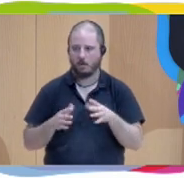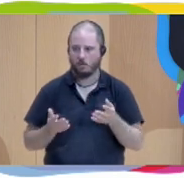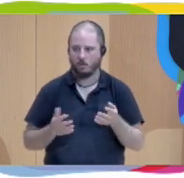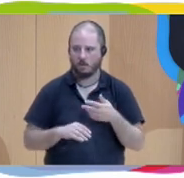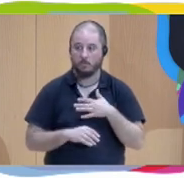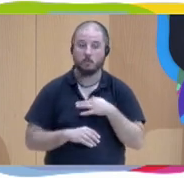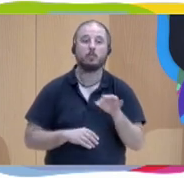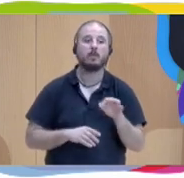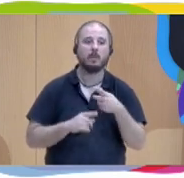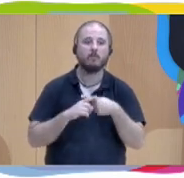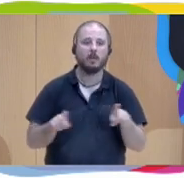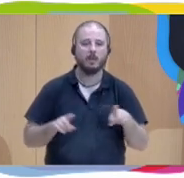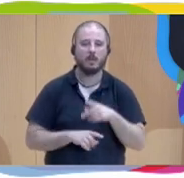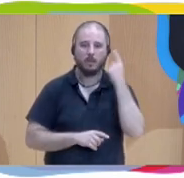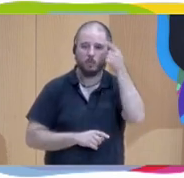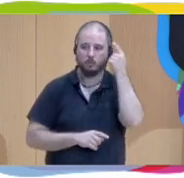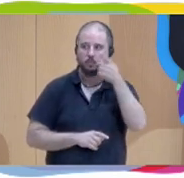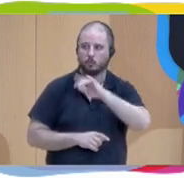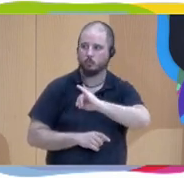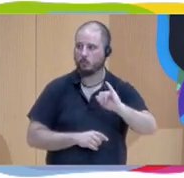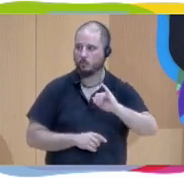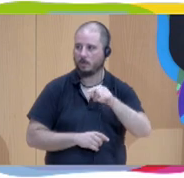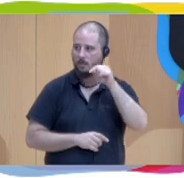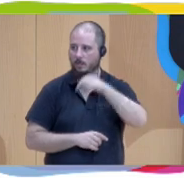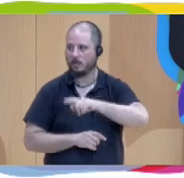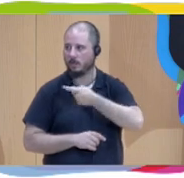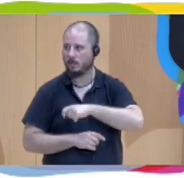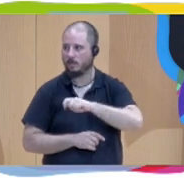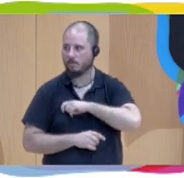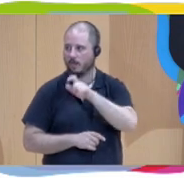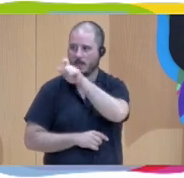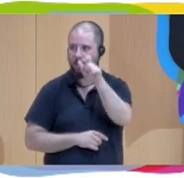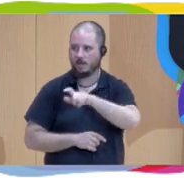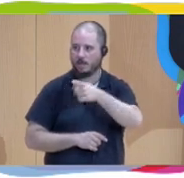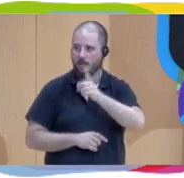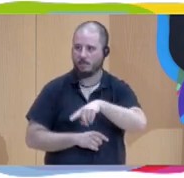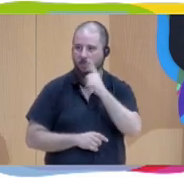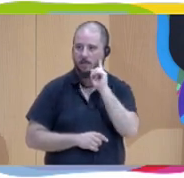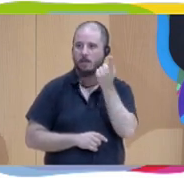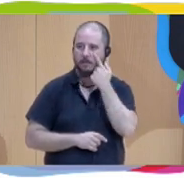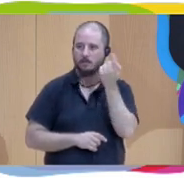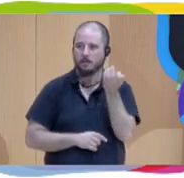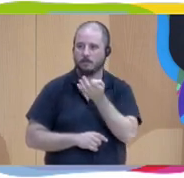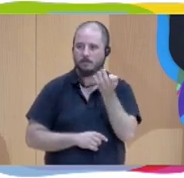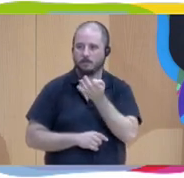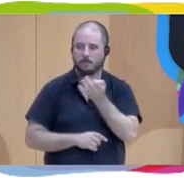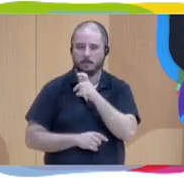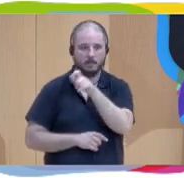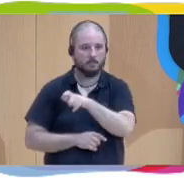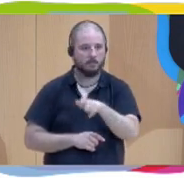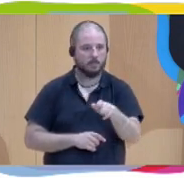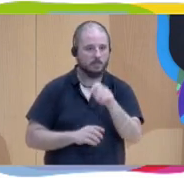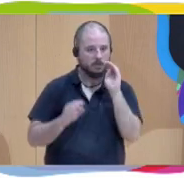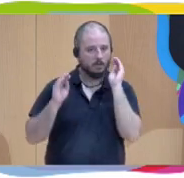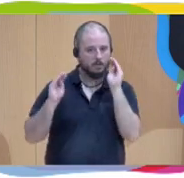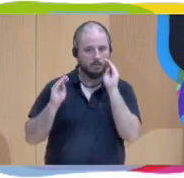both here in Spain and Italy that the people who are in dialogical training processes, they